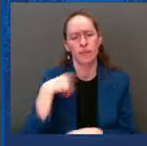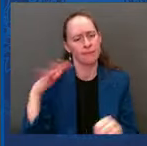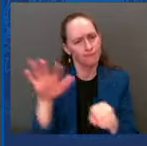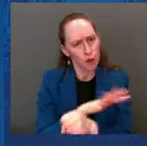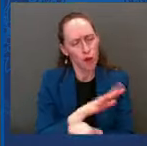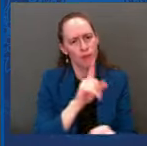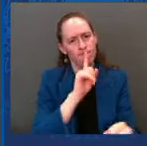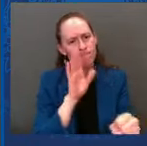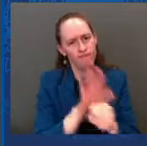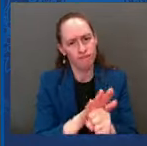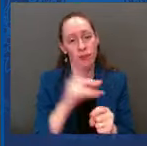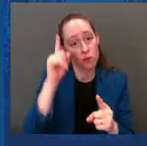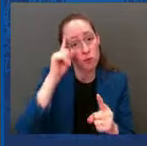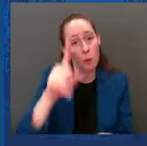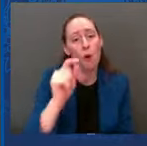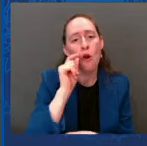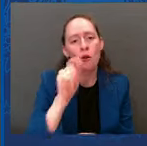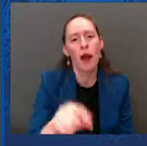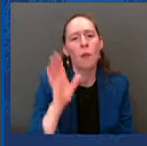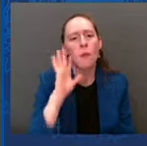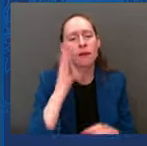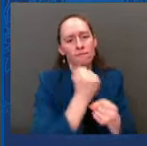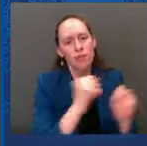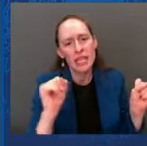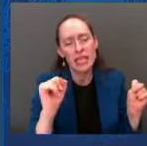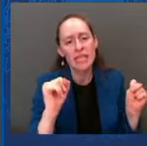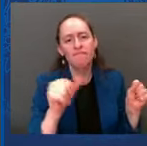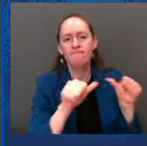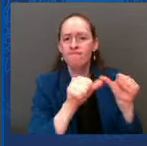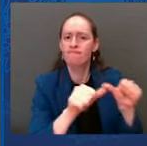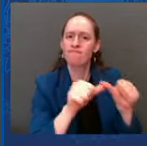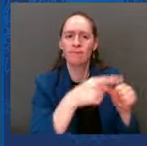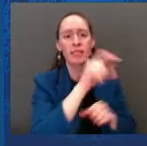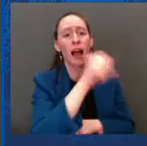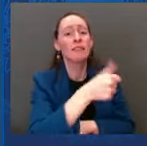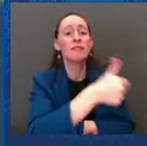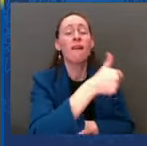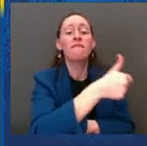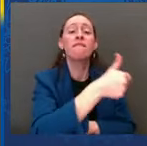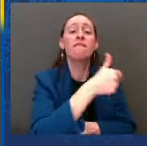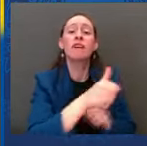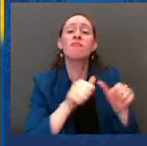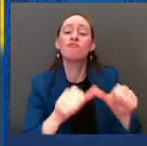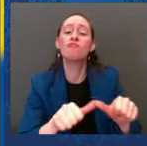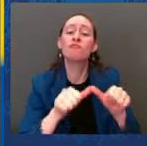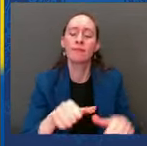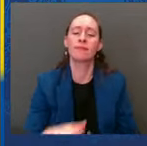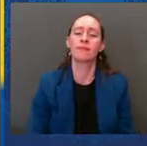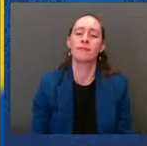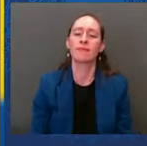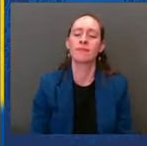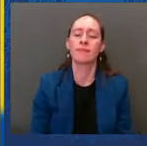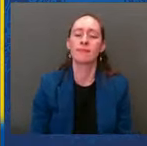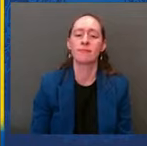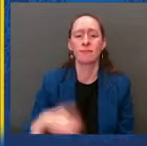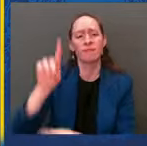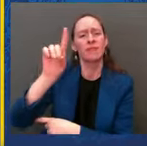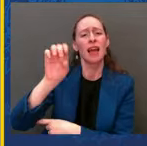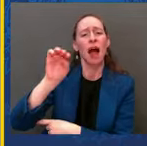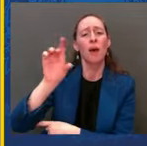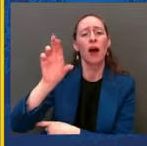democratic. That was the dream of those who declared Ukraine's independence more than 30 years ago. who led the Orange